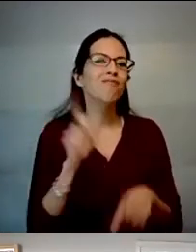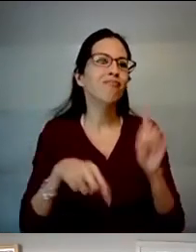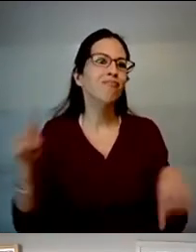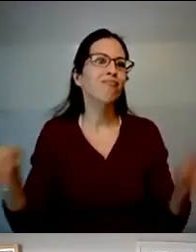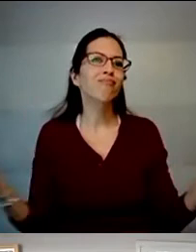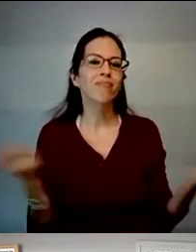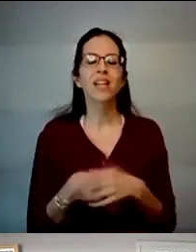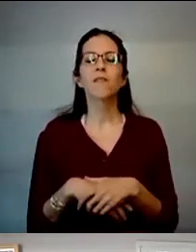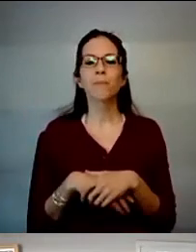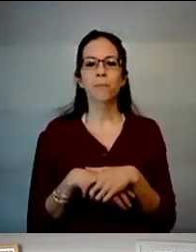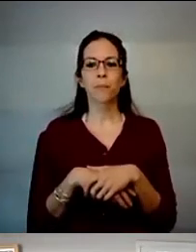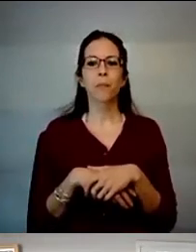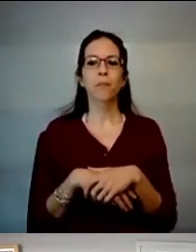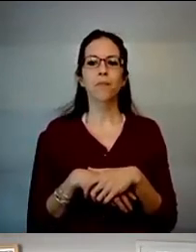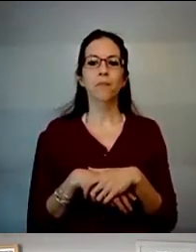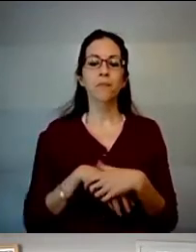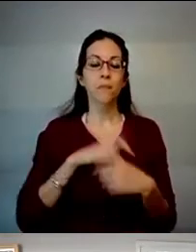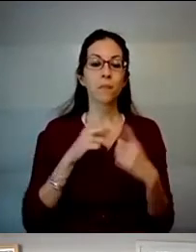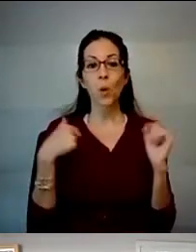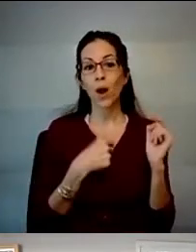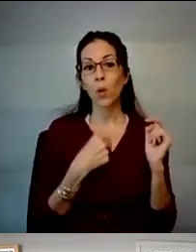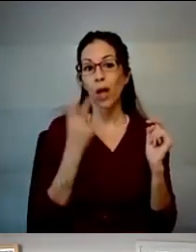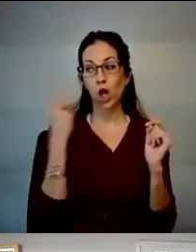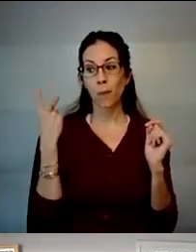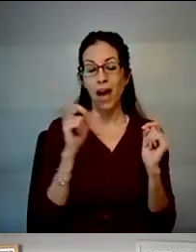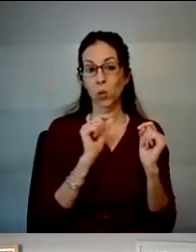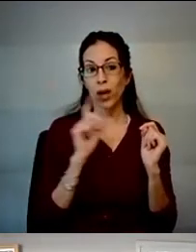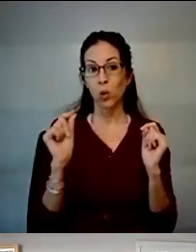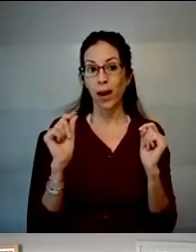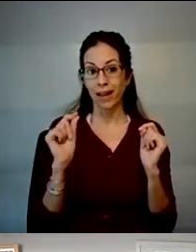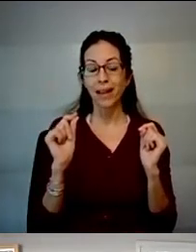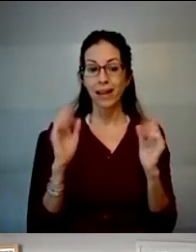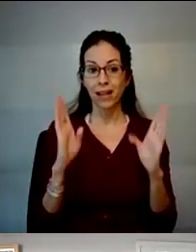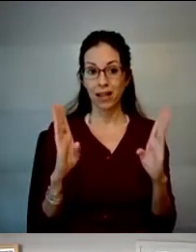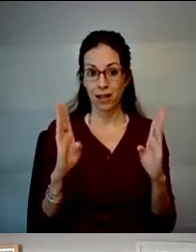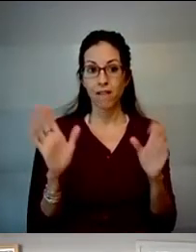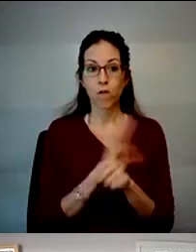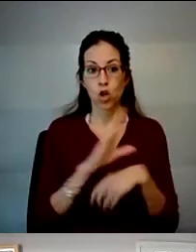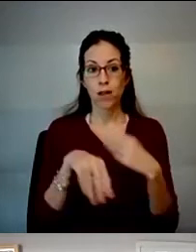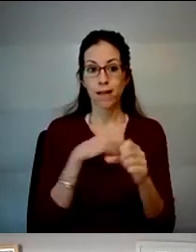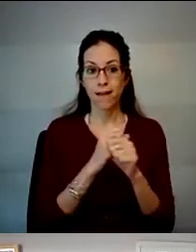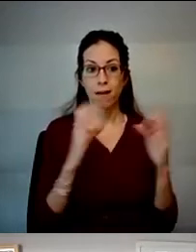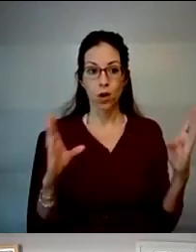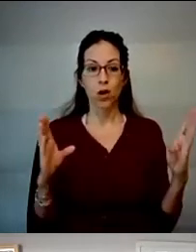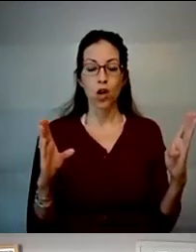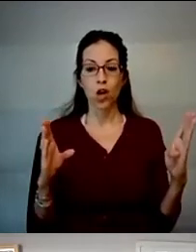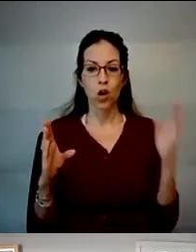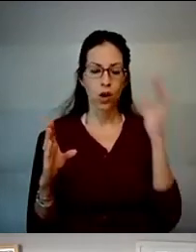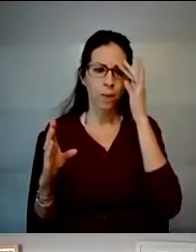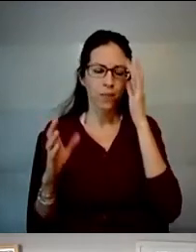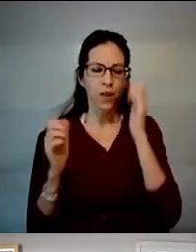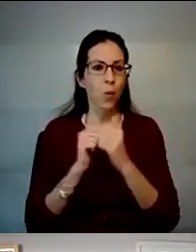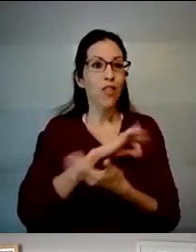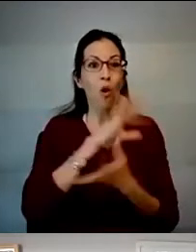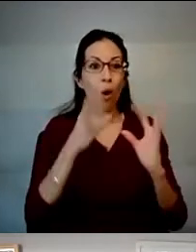but when we look at 2020 as a whole of giving, as all of those categories put together, it